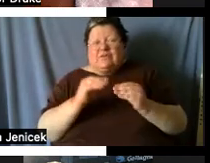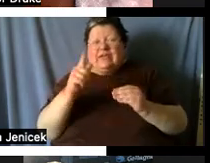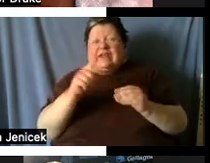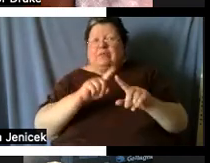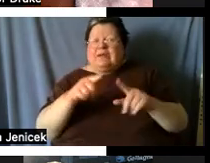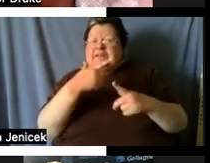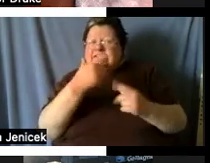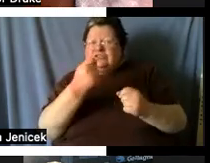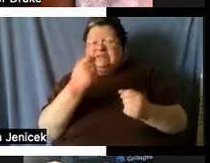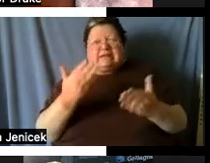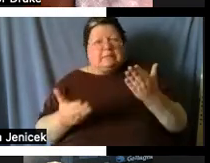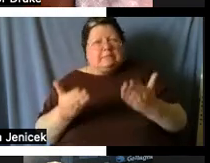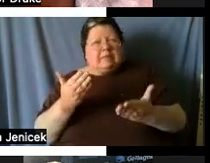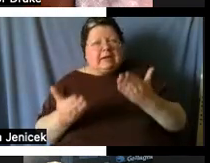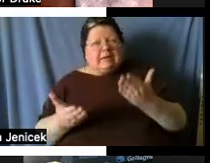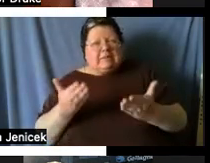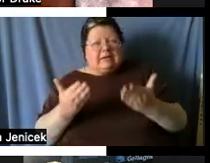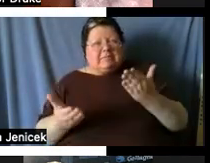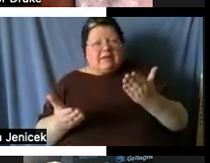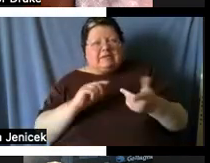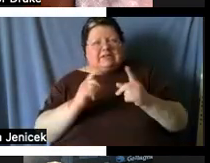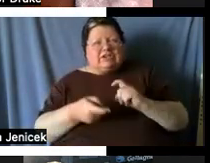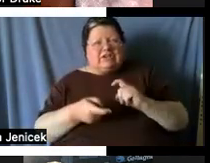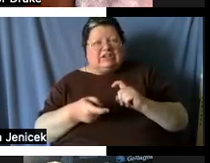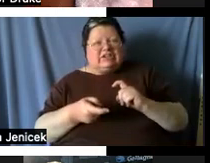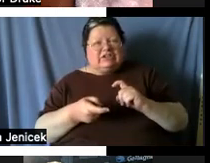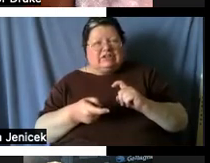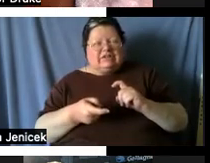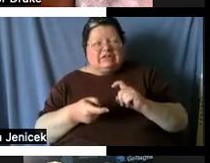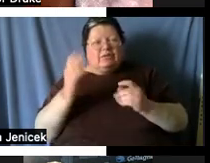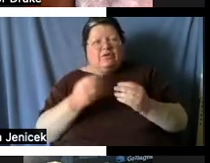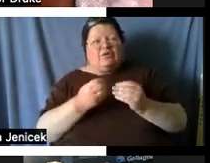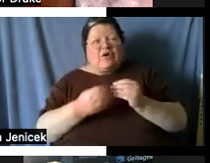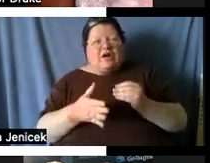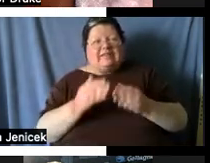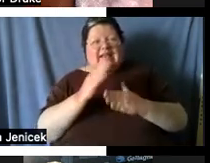Maybe the change will be the end of Putin.